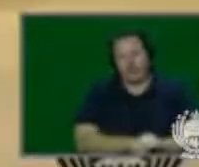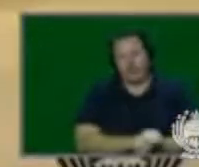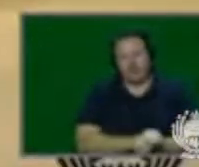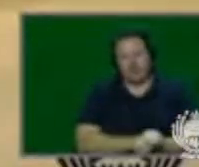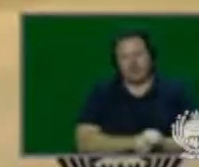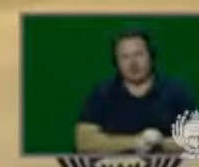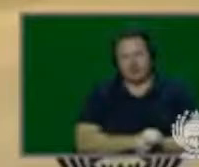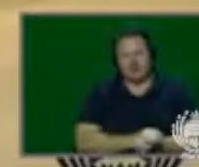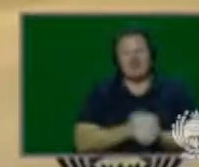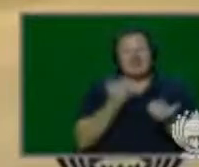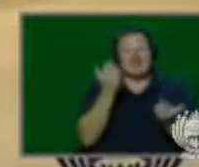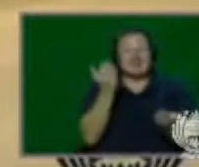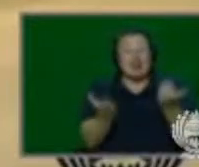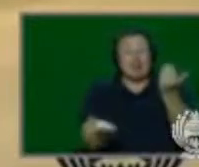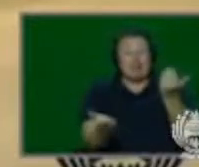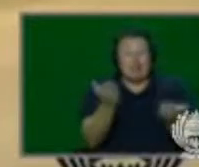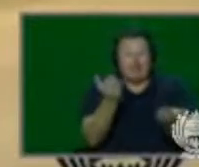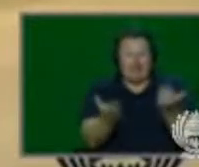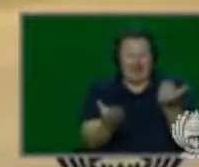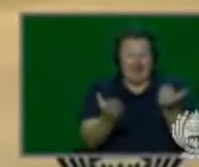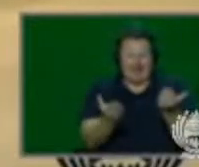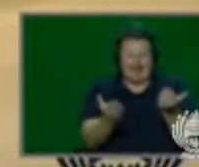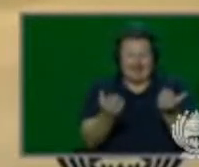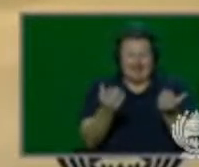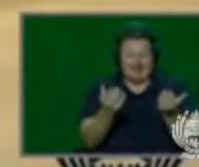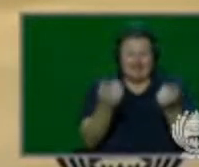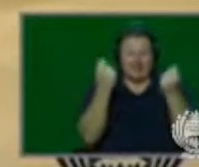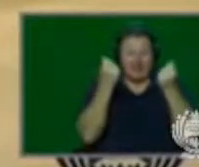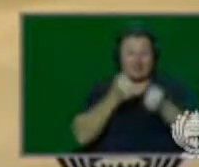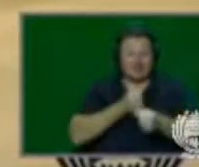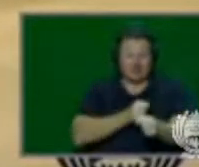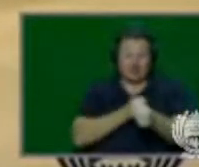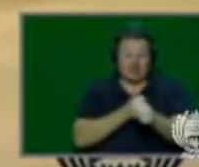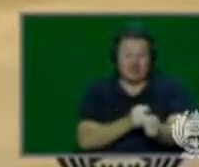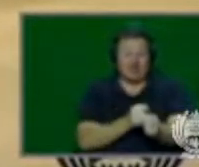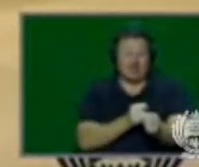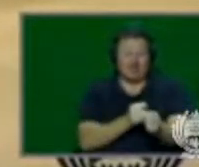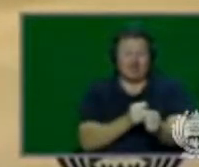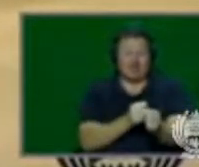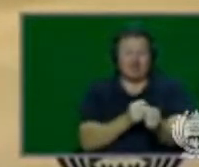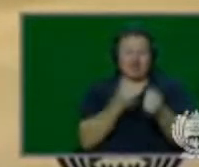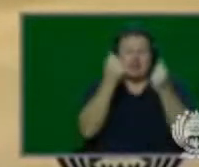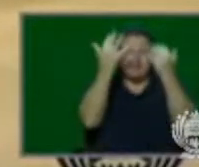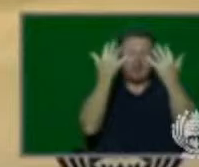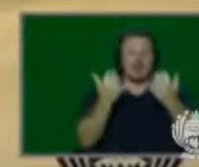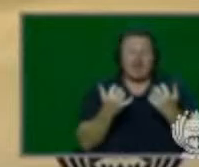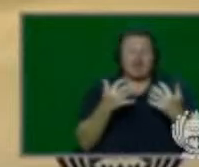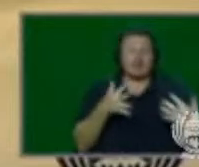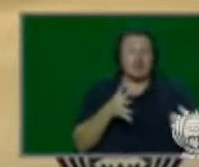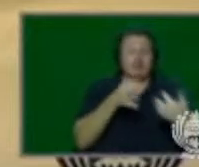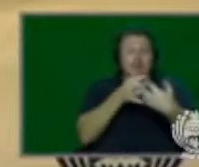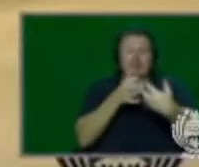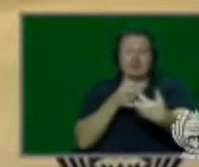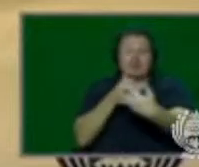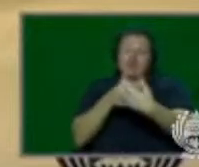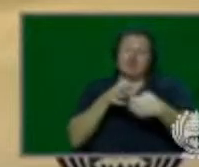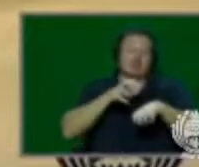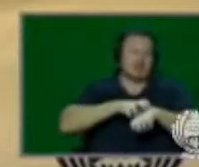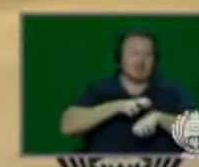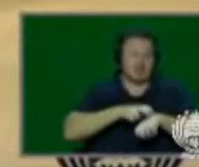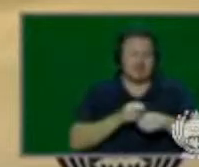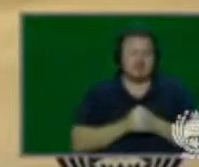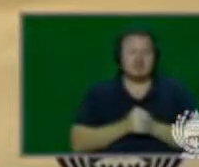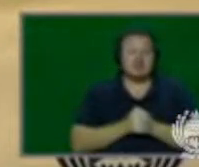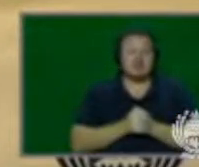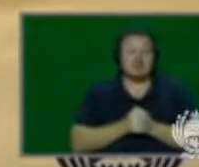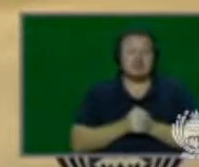strategy. As projected in the 2024 medium-term budget policy statement, a budget primary